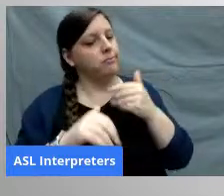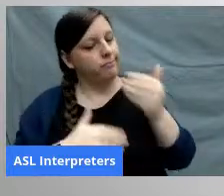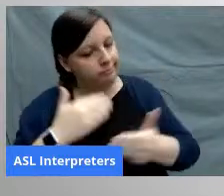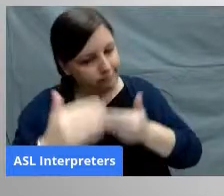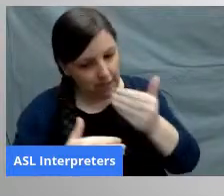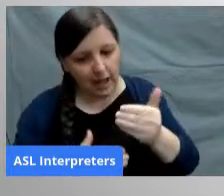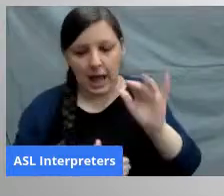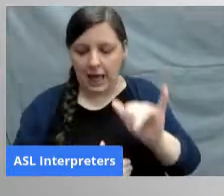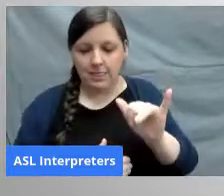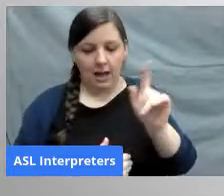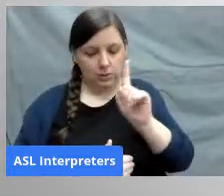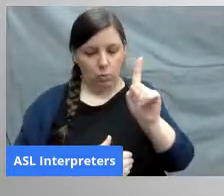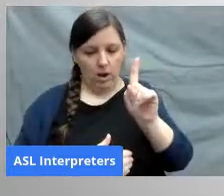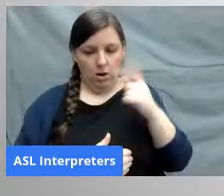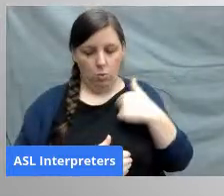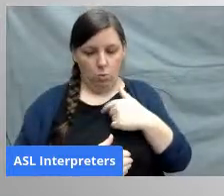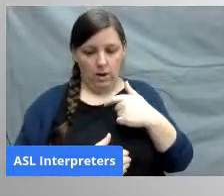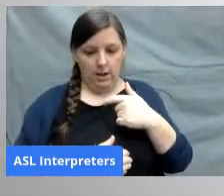team,